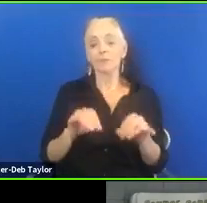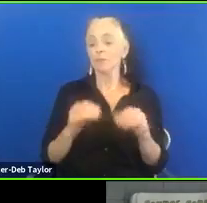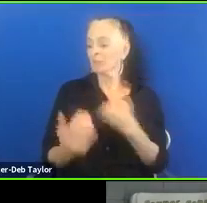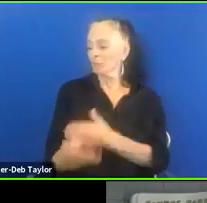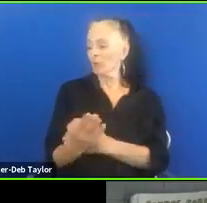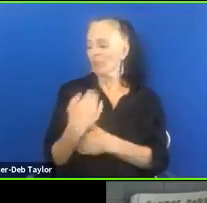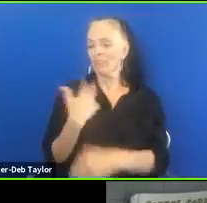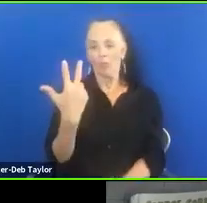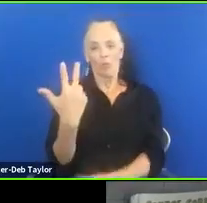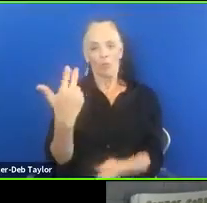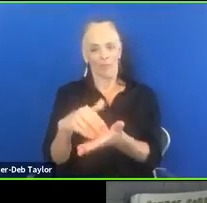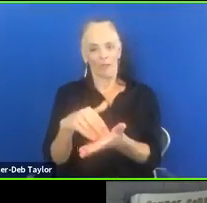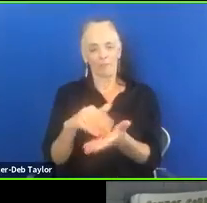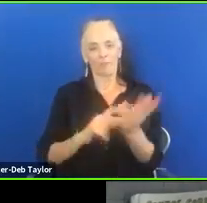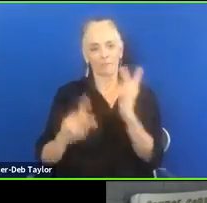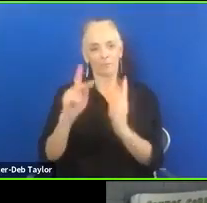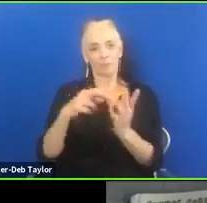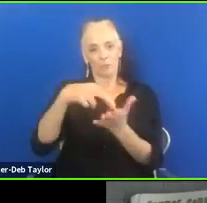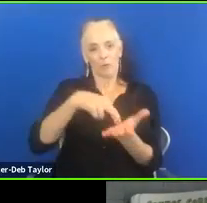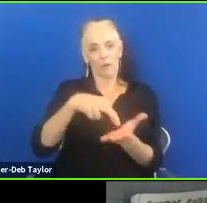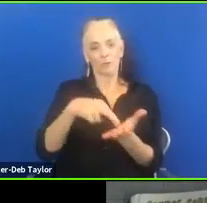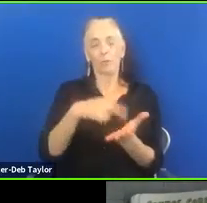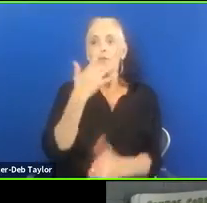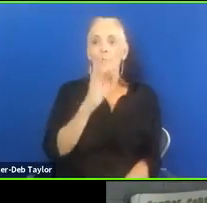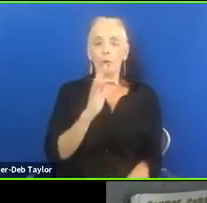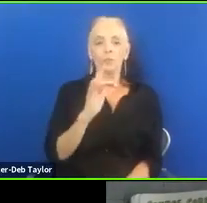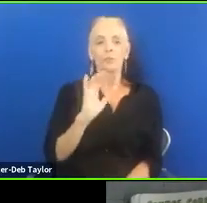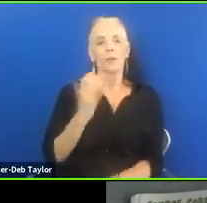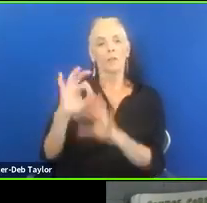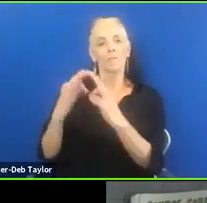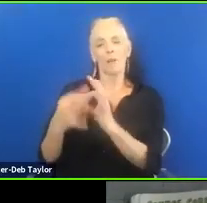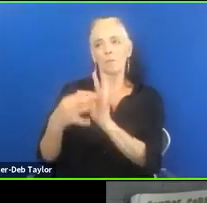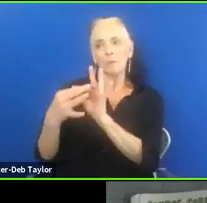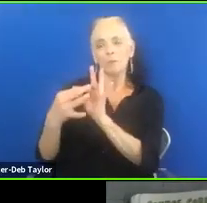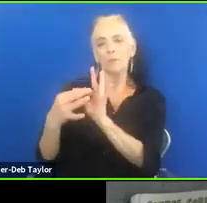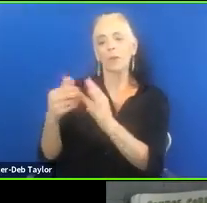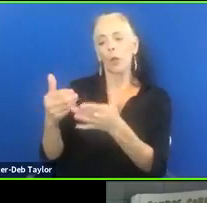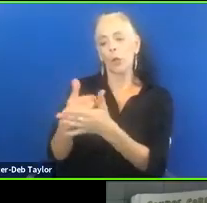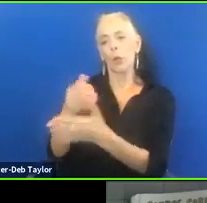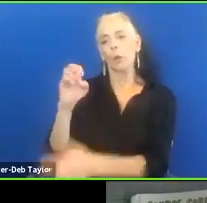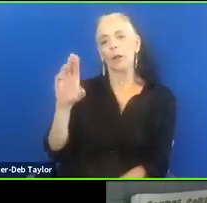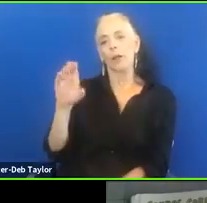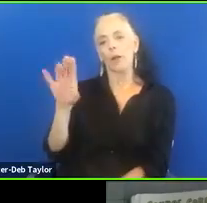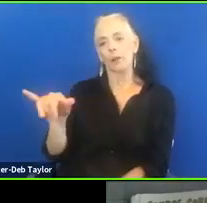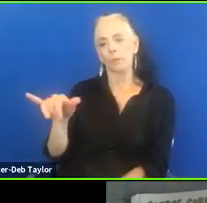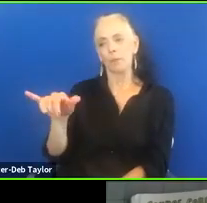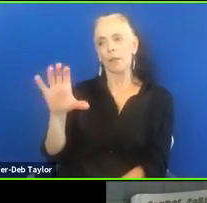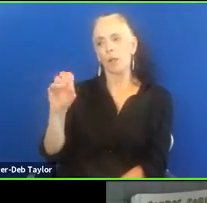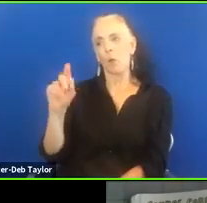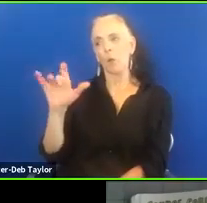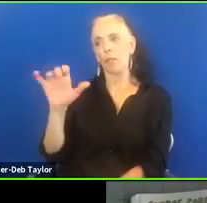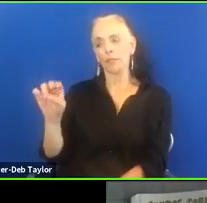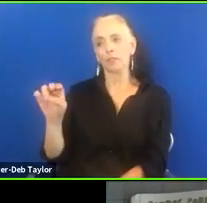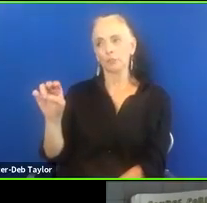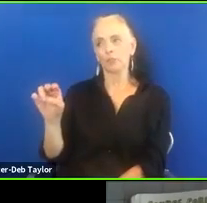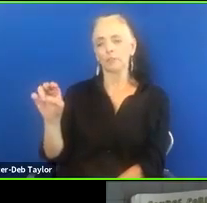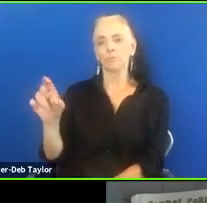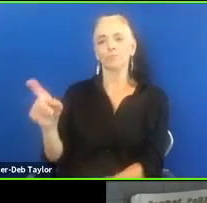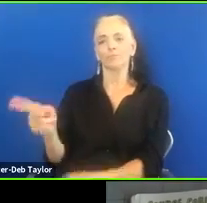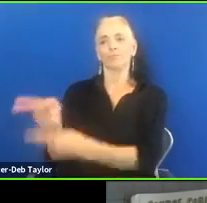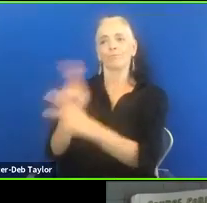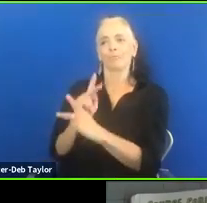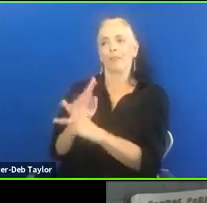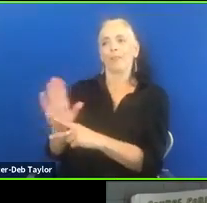course. And fortunately, our fam at New Economy Coalition supported us and letting us use their Zoom account. But we needed to add